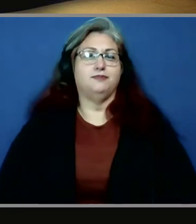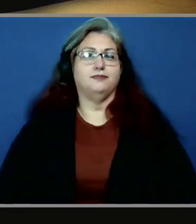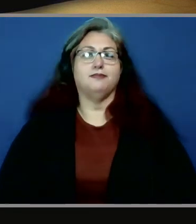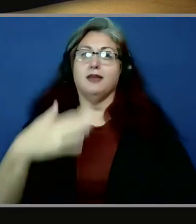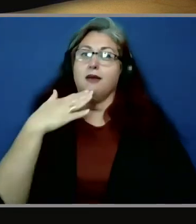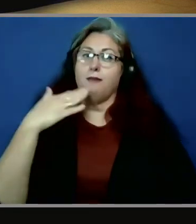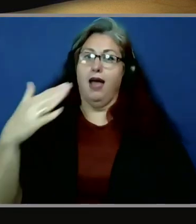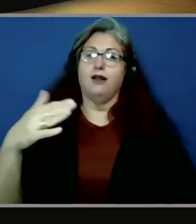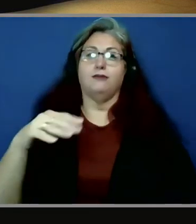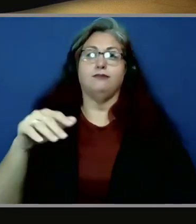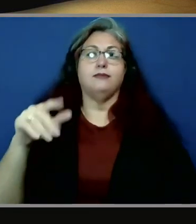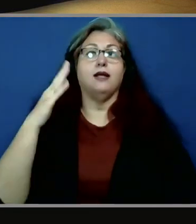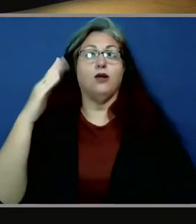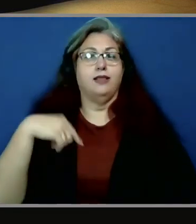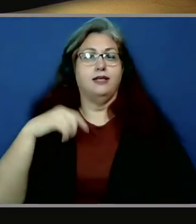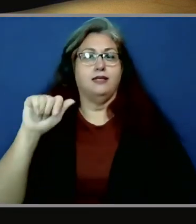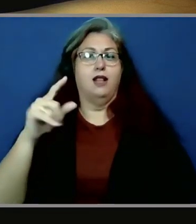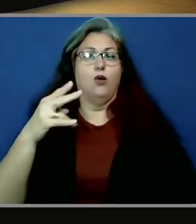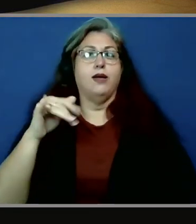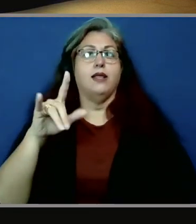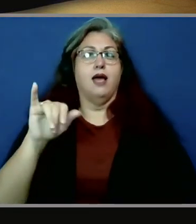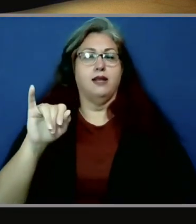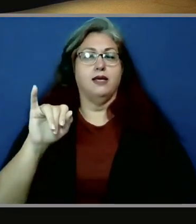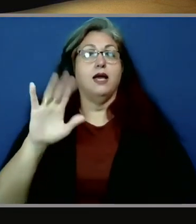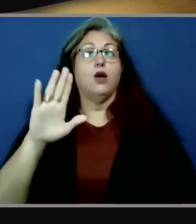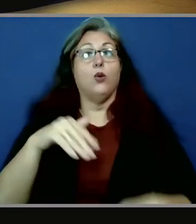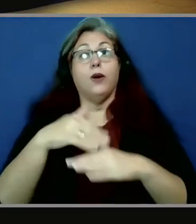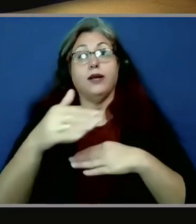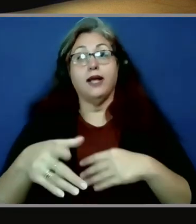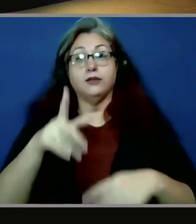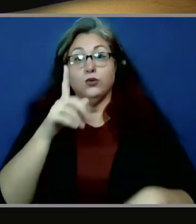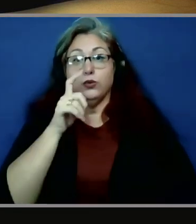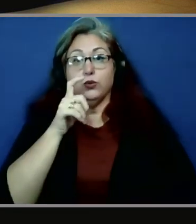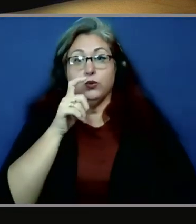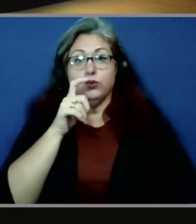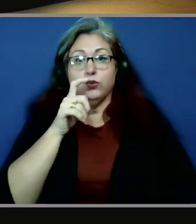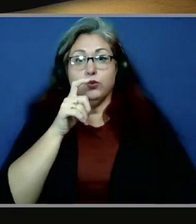Mahalo. Aloha. This is Alohilani. Next is